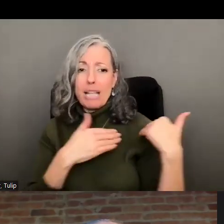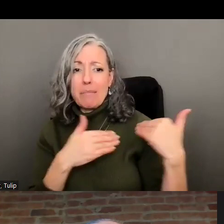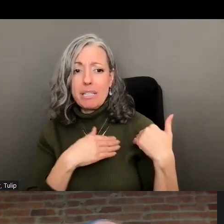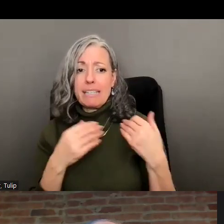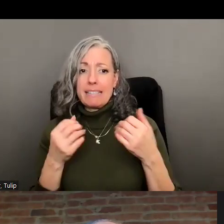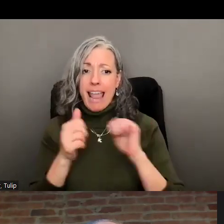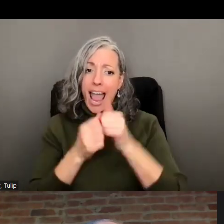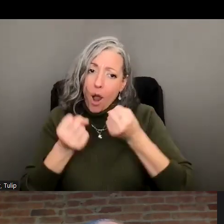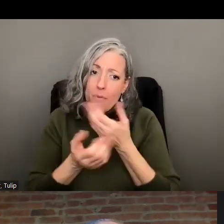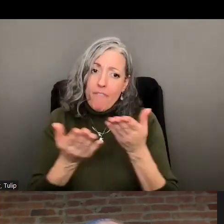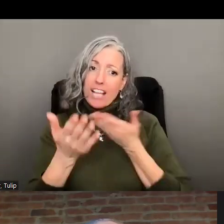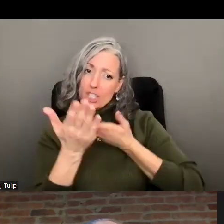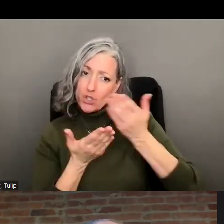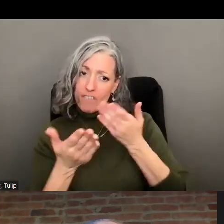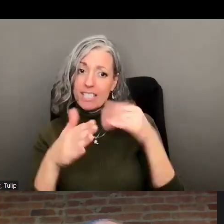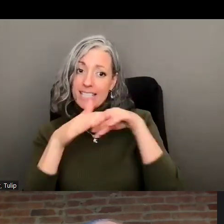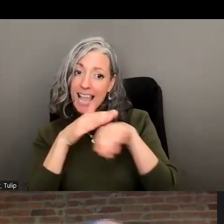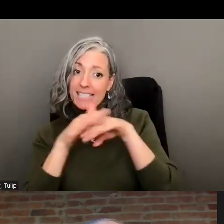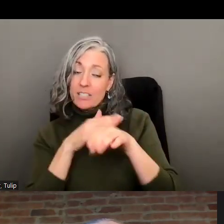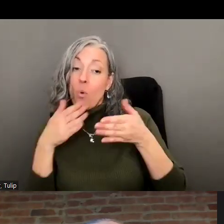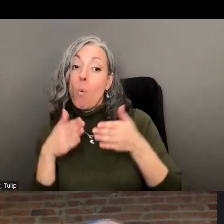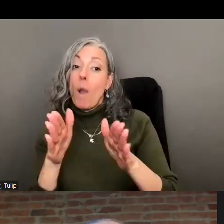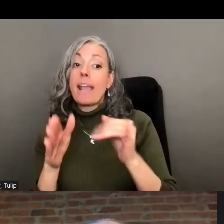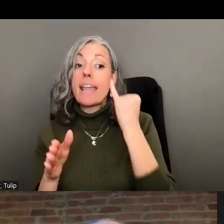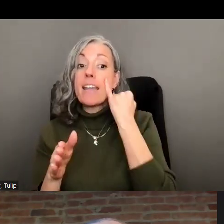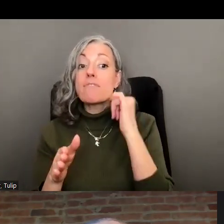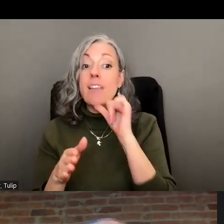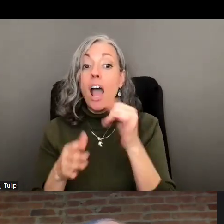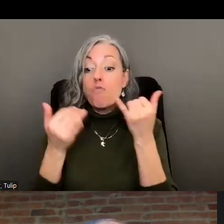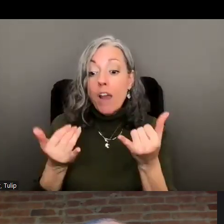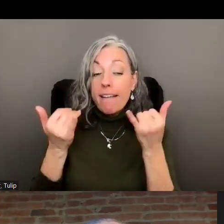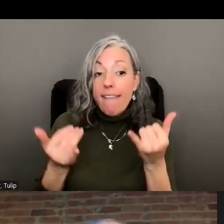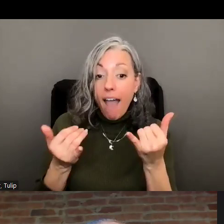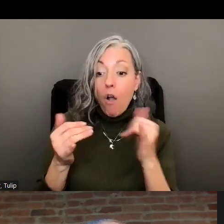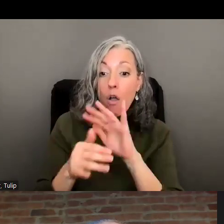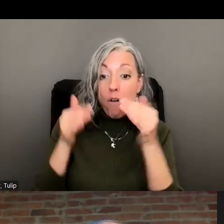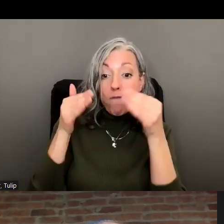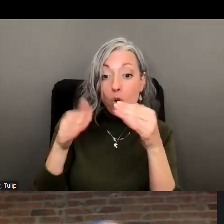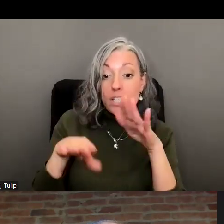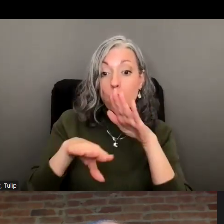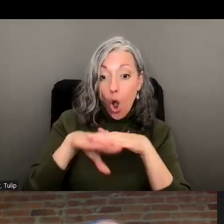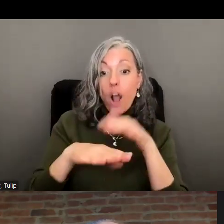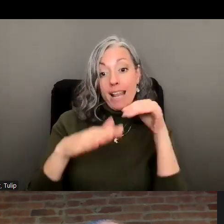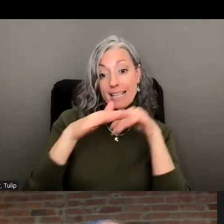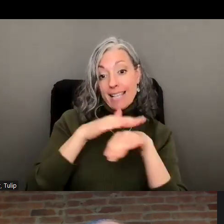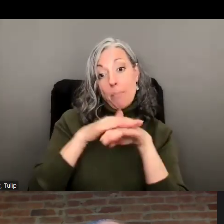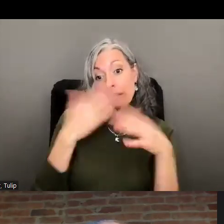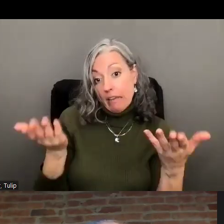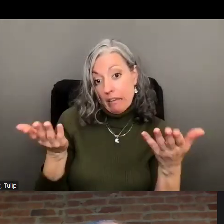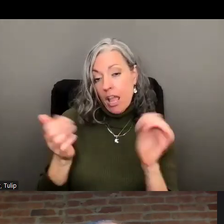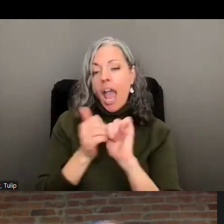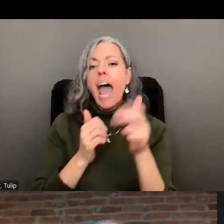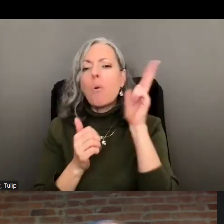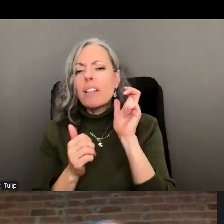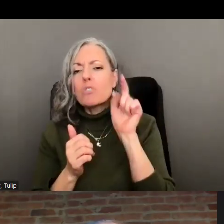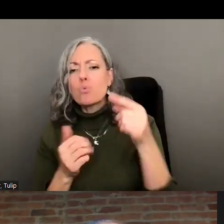services in a more accessible way if they're not currently centered on accessibility? How do we listen to our